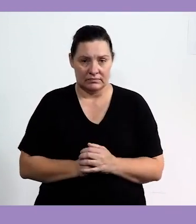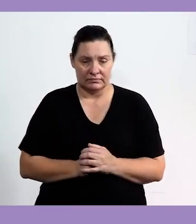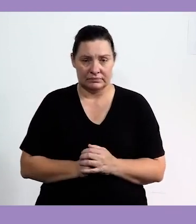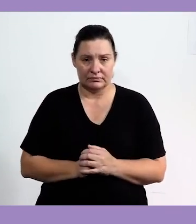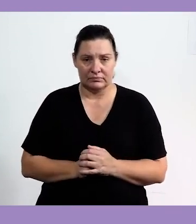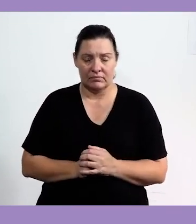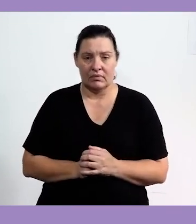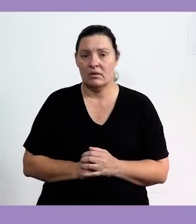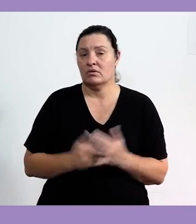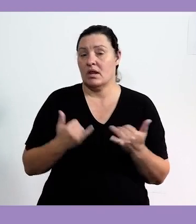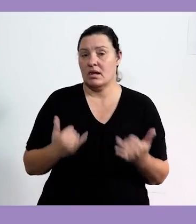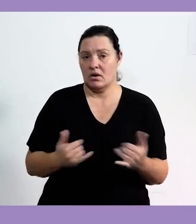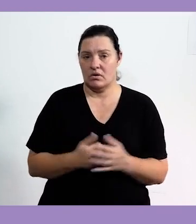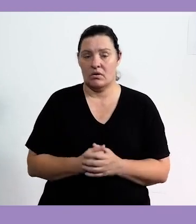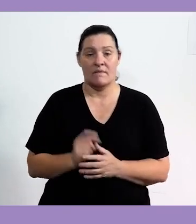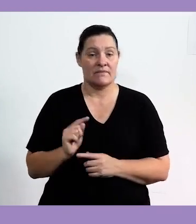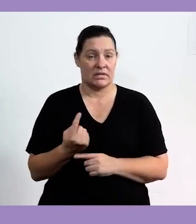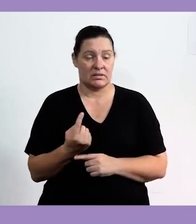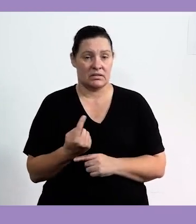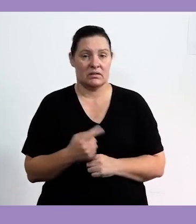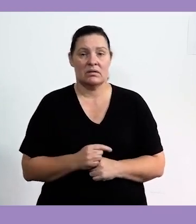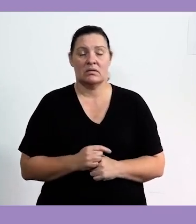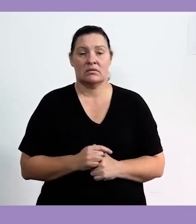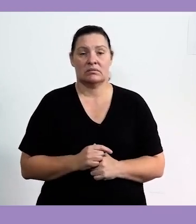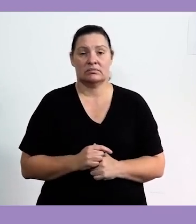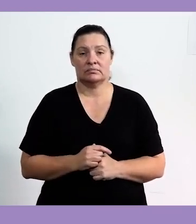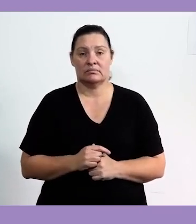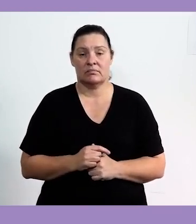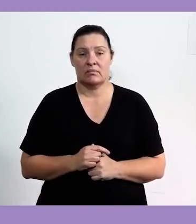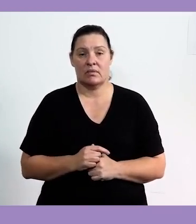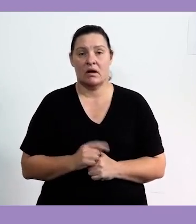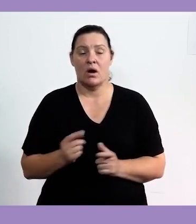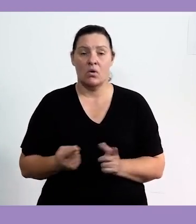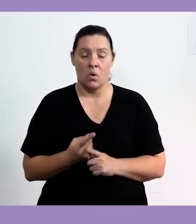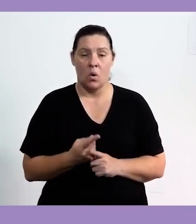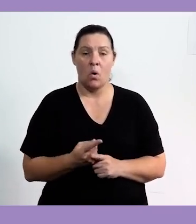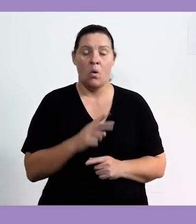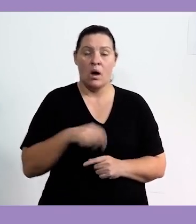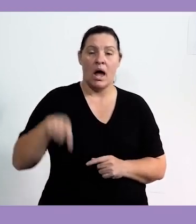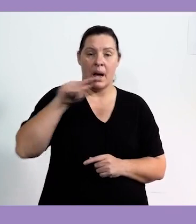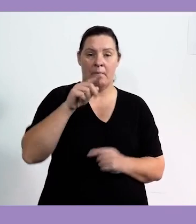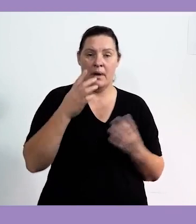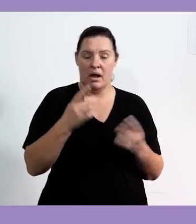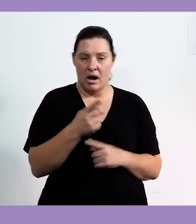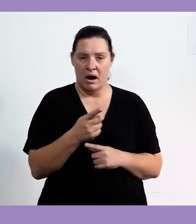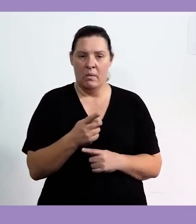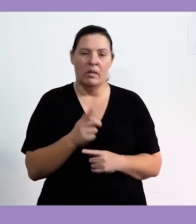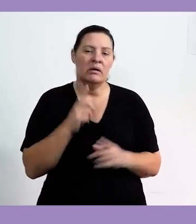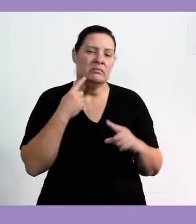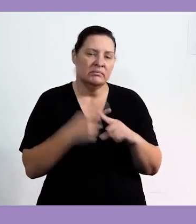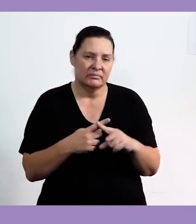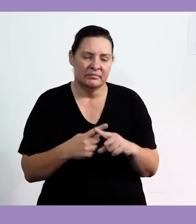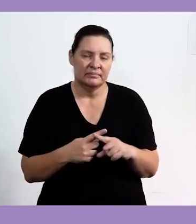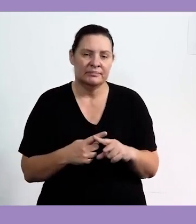position? So now, firstly, it is going to go to the numerator position, and it is going